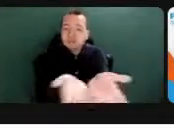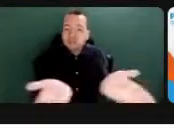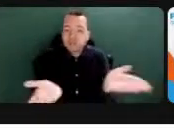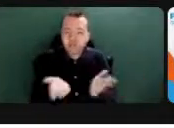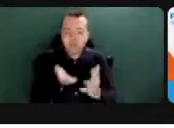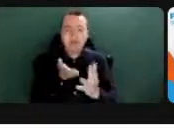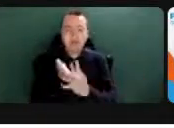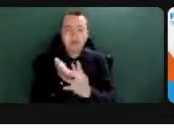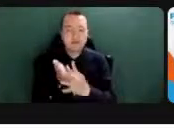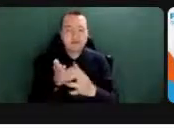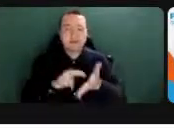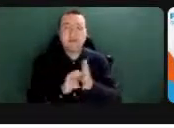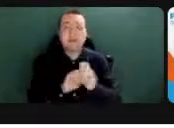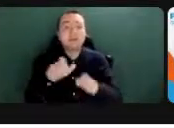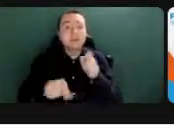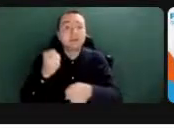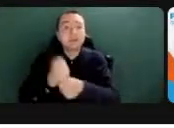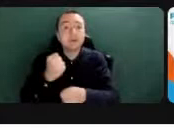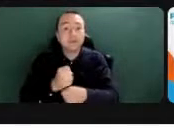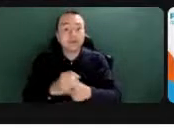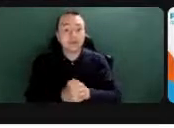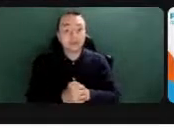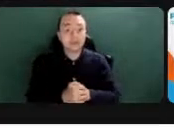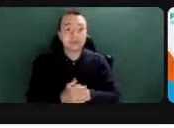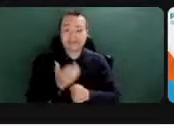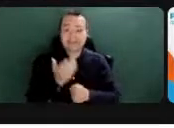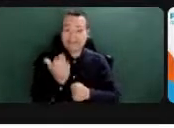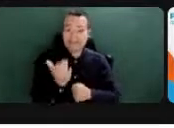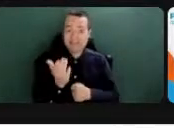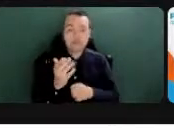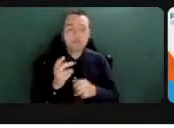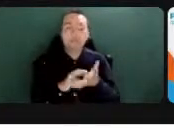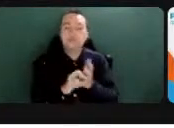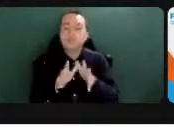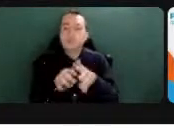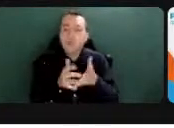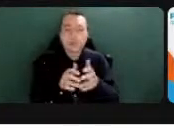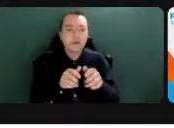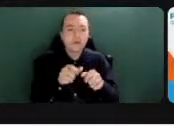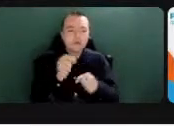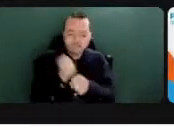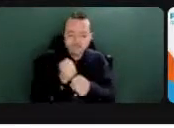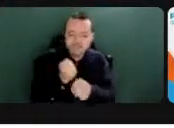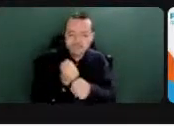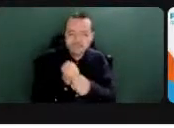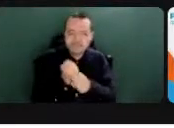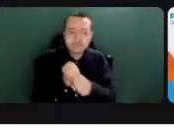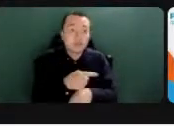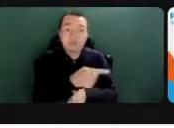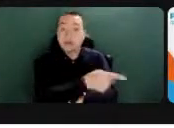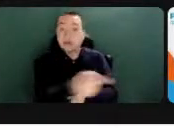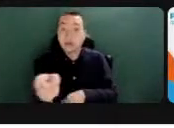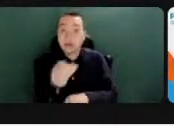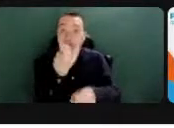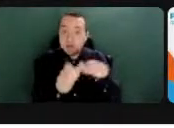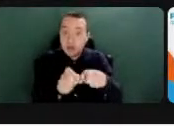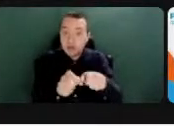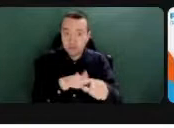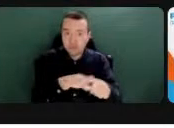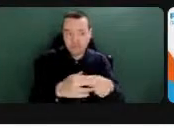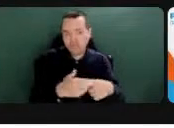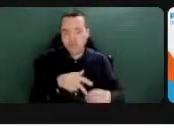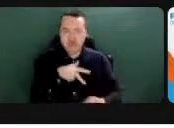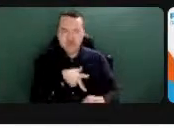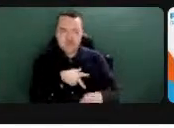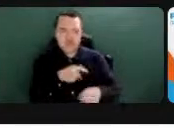that will make things better for people in health and social care, that will help us to emerge from the